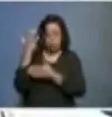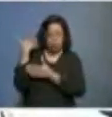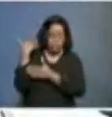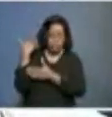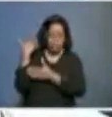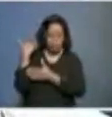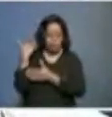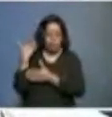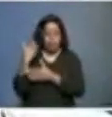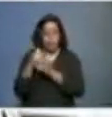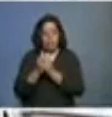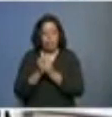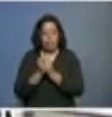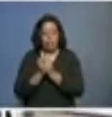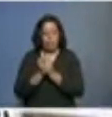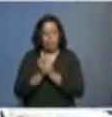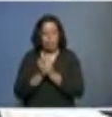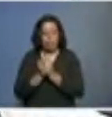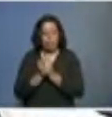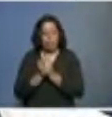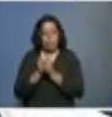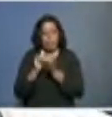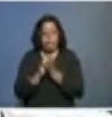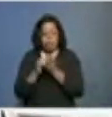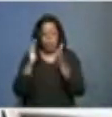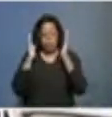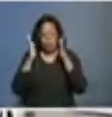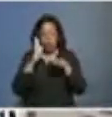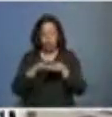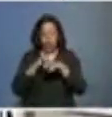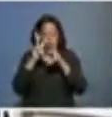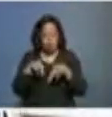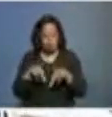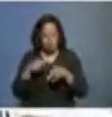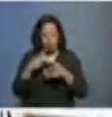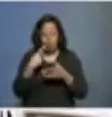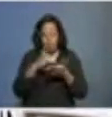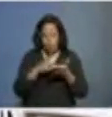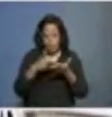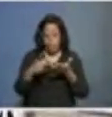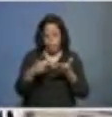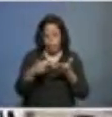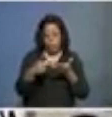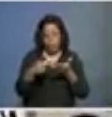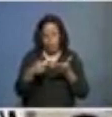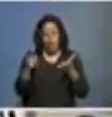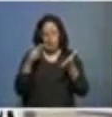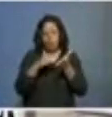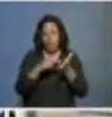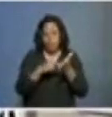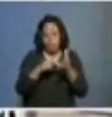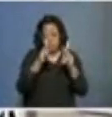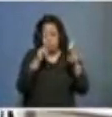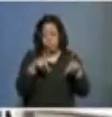Hall when we did the exercise there. That was completely focused on persons that were leasing. And so they're not new drivers on the road.